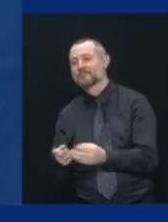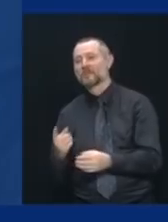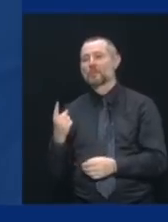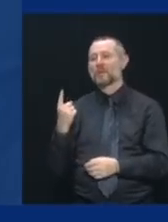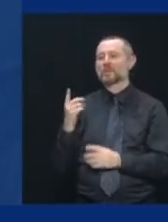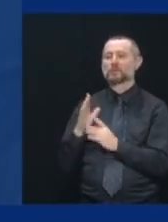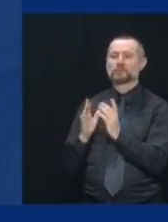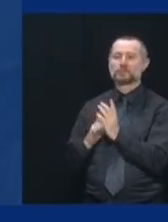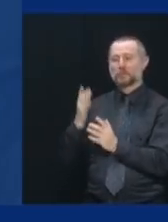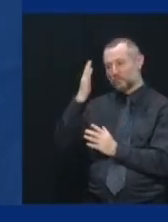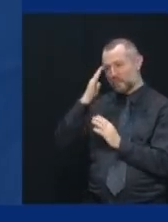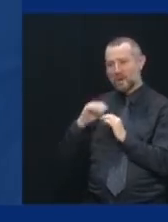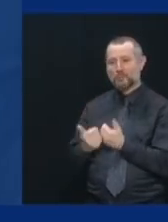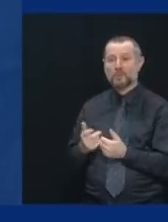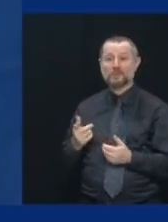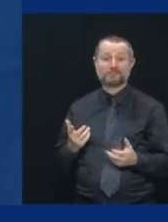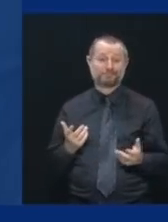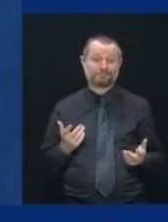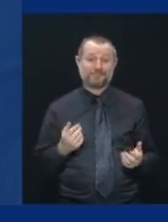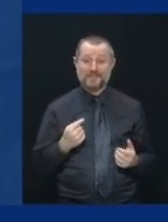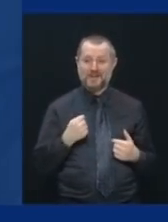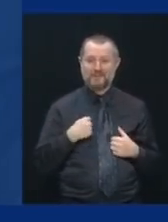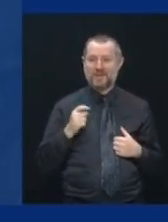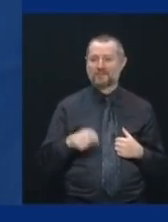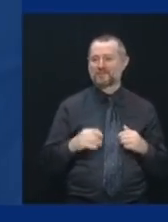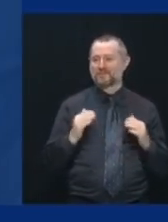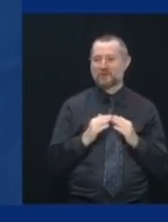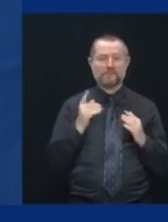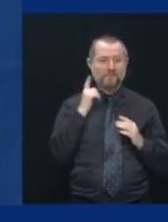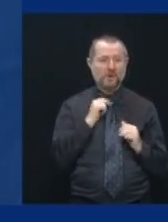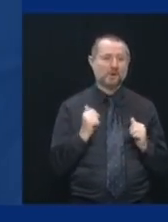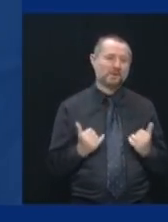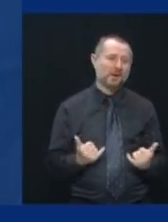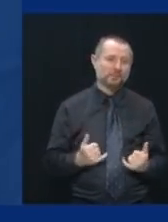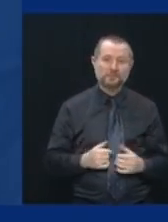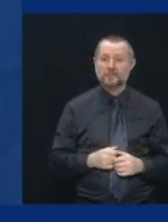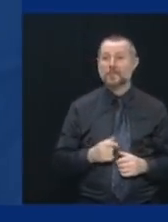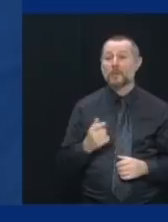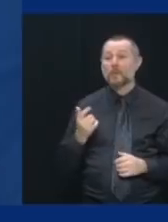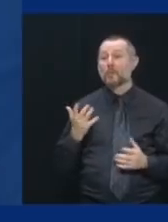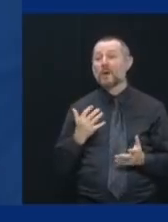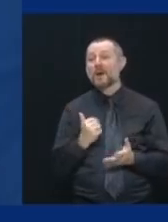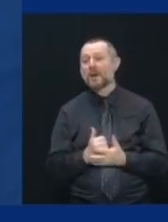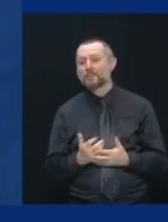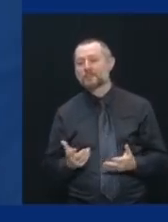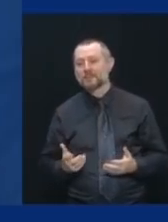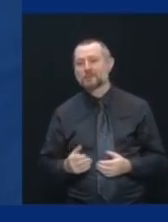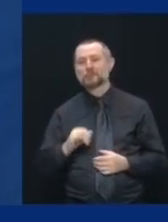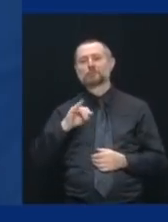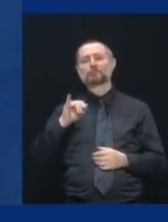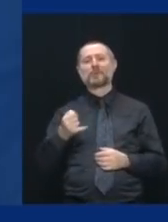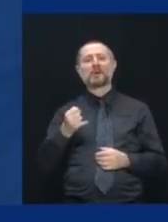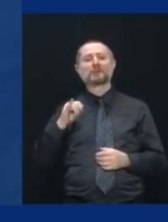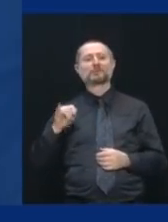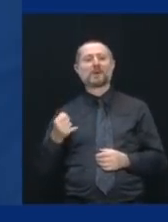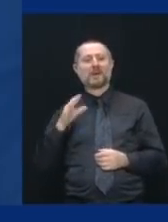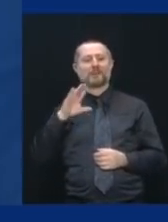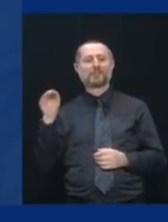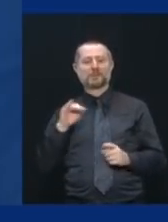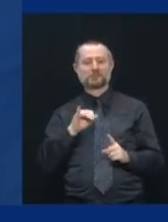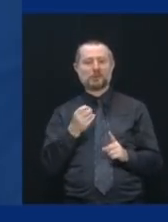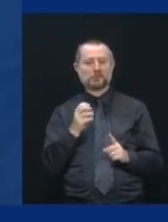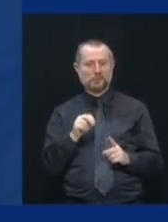the supply increases. What could make a big difference in the supply? Johnson & Johnson. They